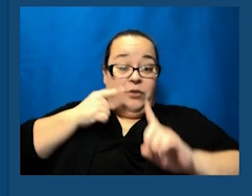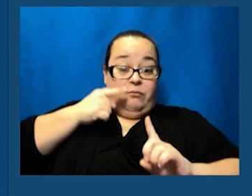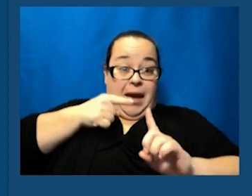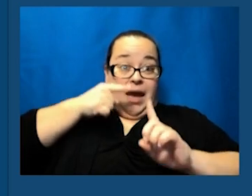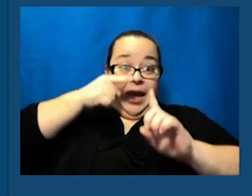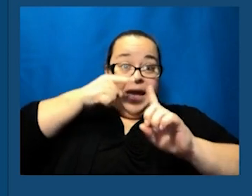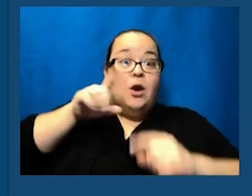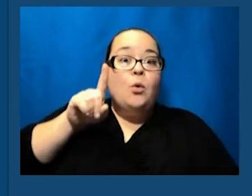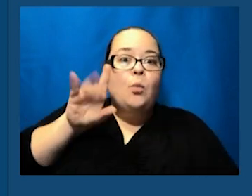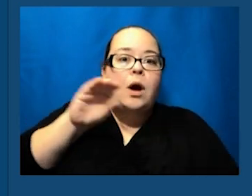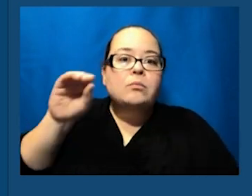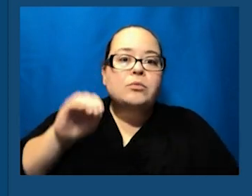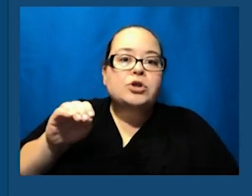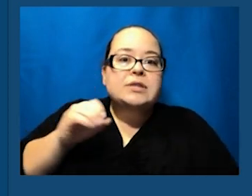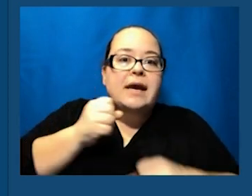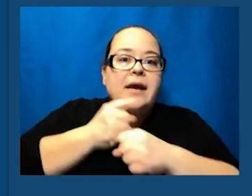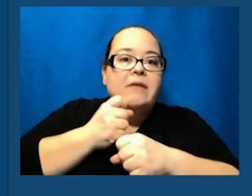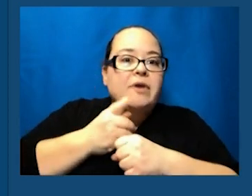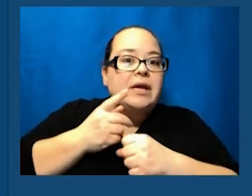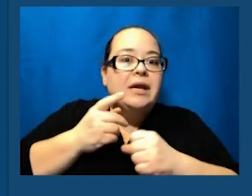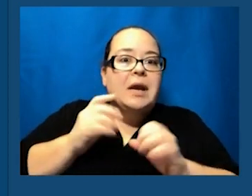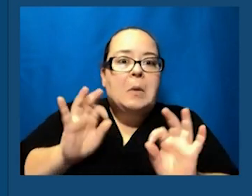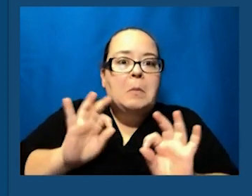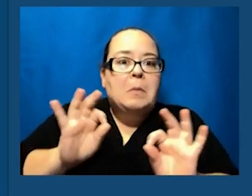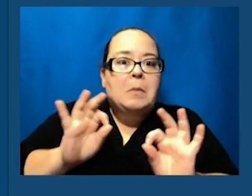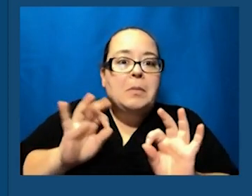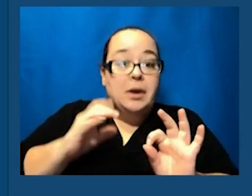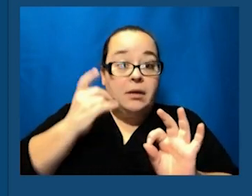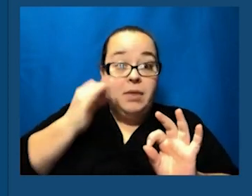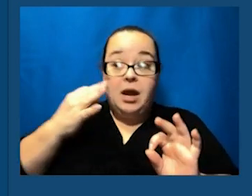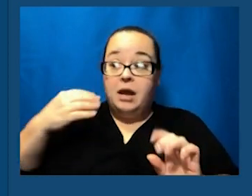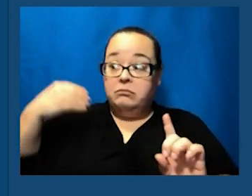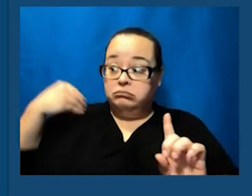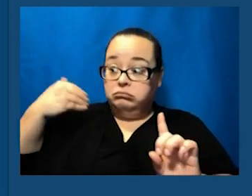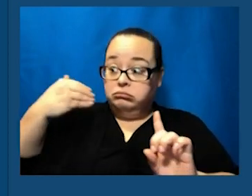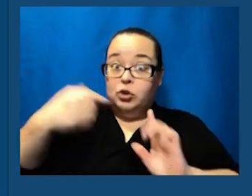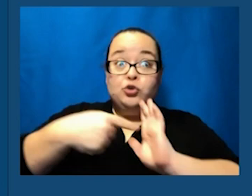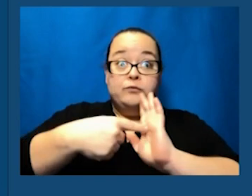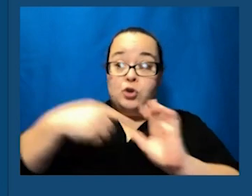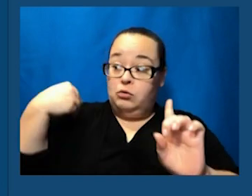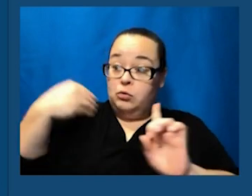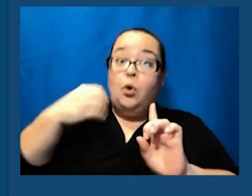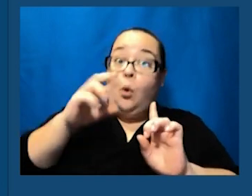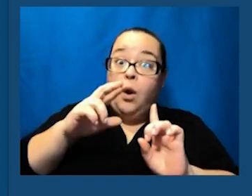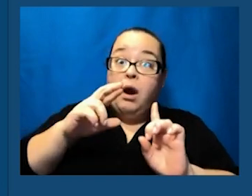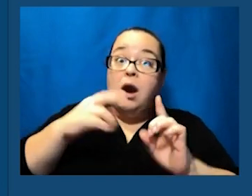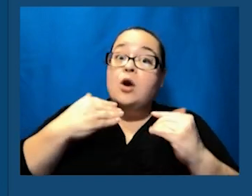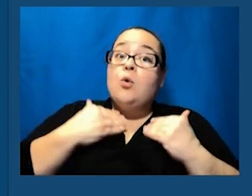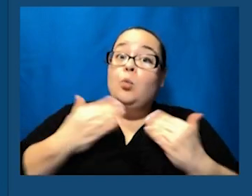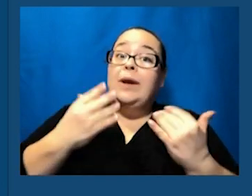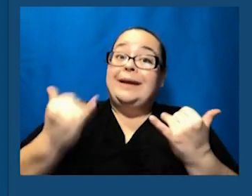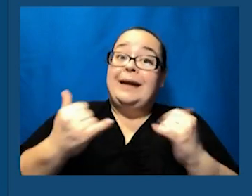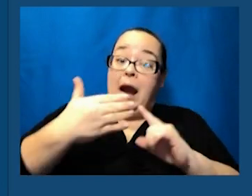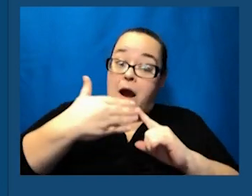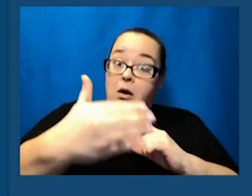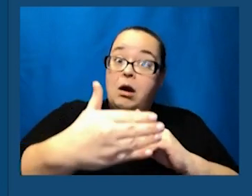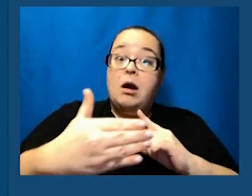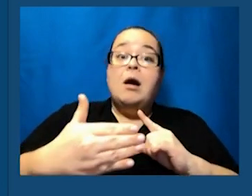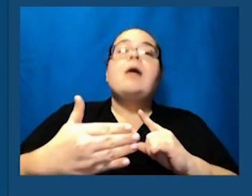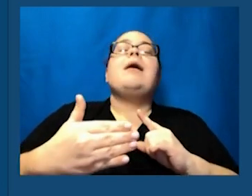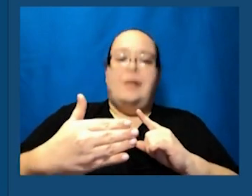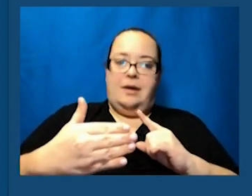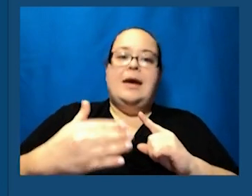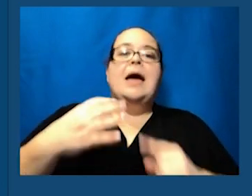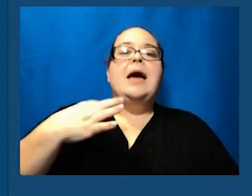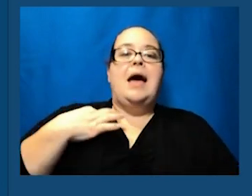not even that much. If you've done that or you're willing to do that and make a commitment, then you are eligible for